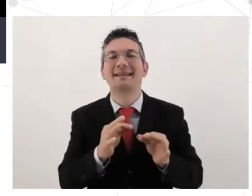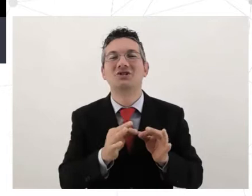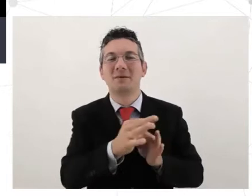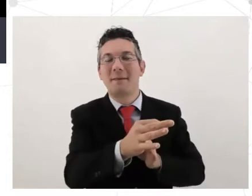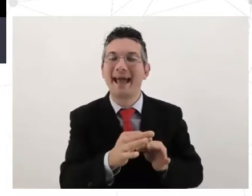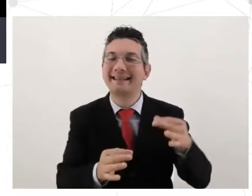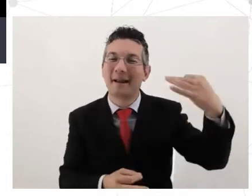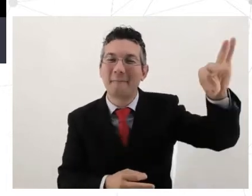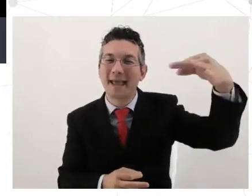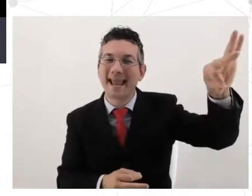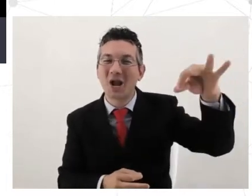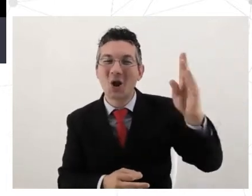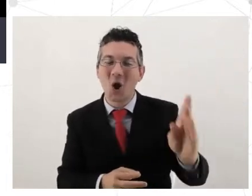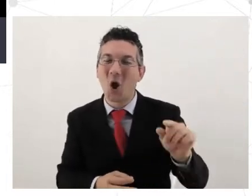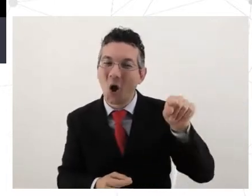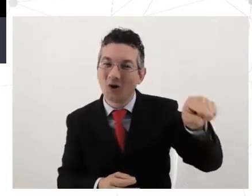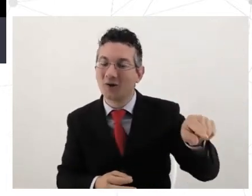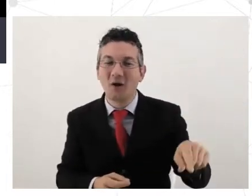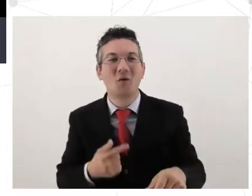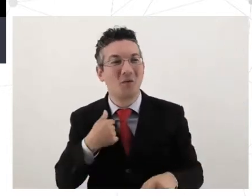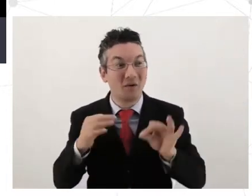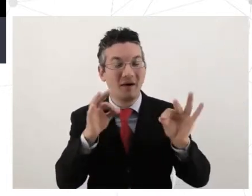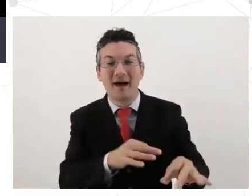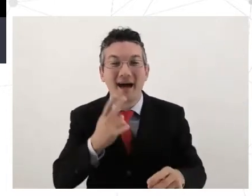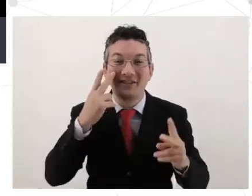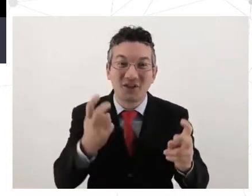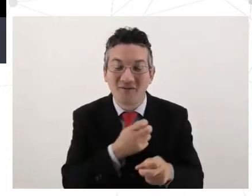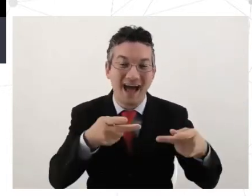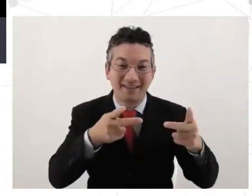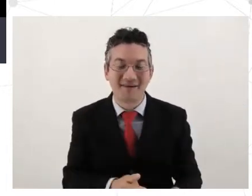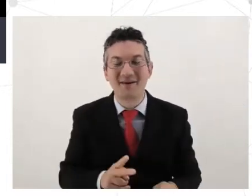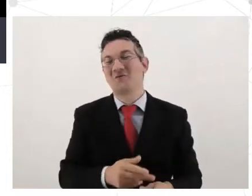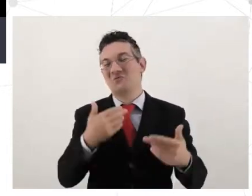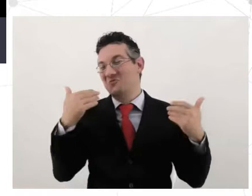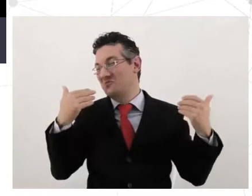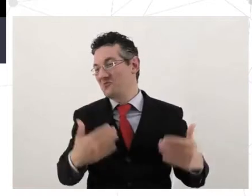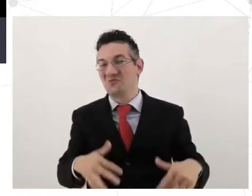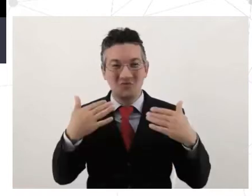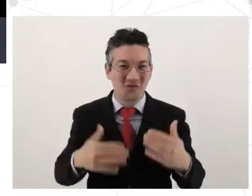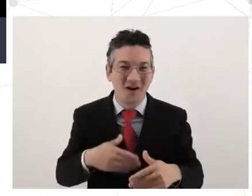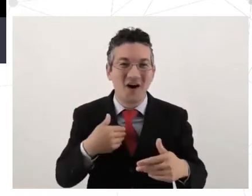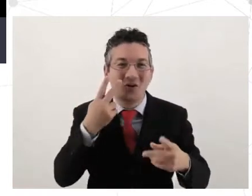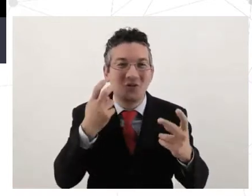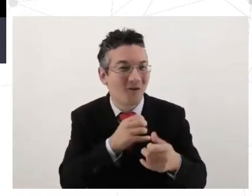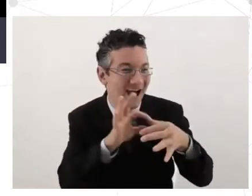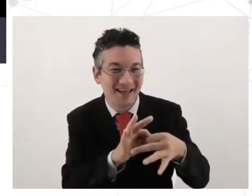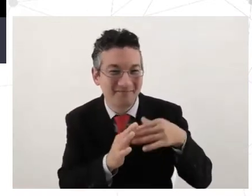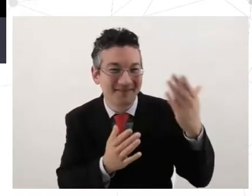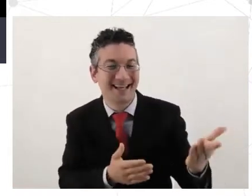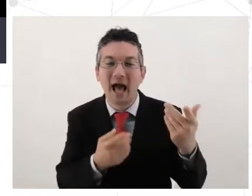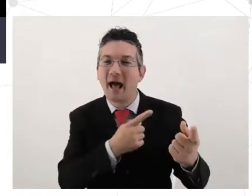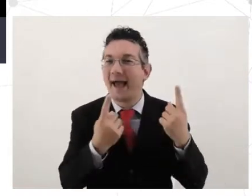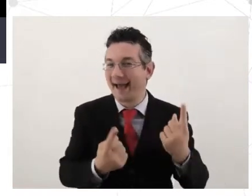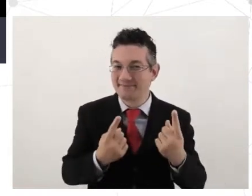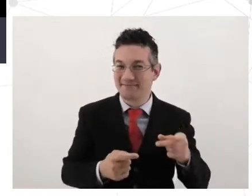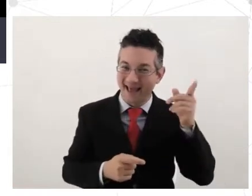That was wonderful. Thank you, Runa. In this demo, we saw how Runa used Soundscape to run